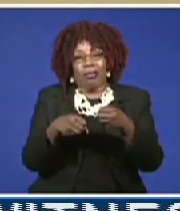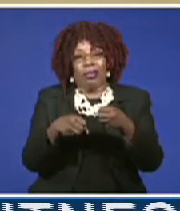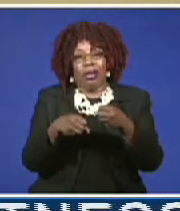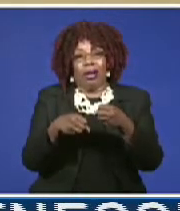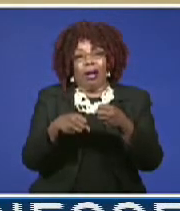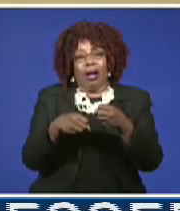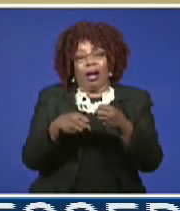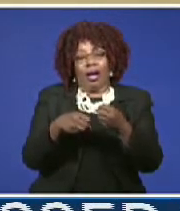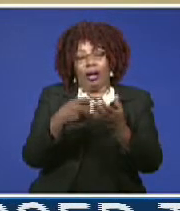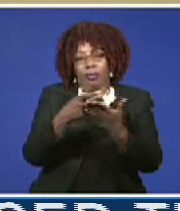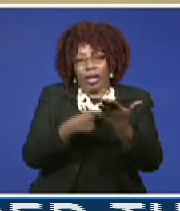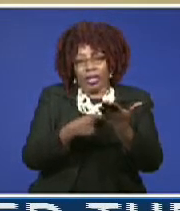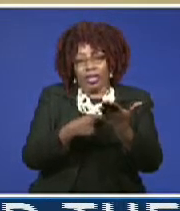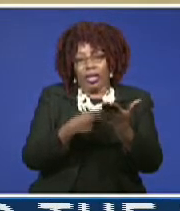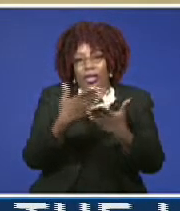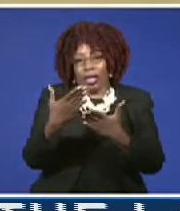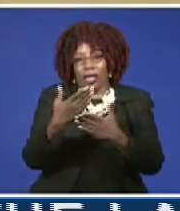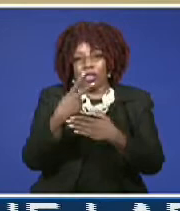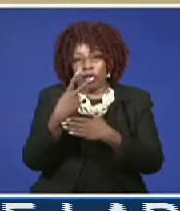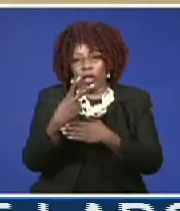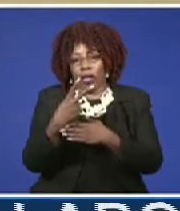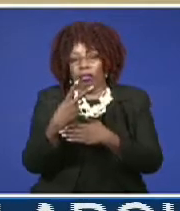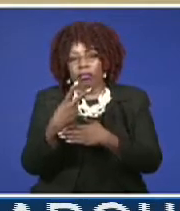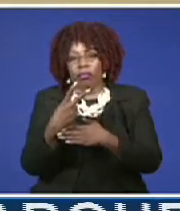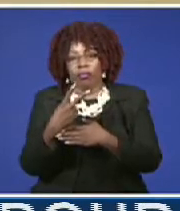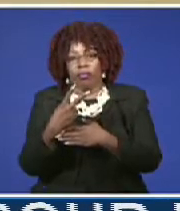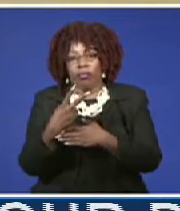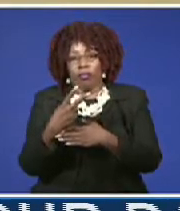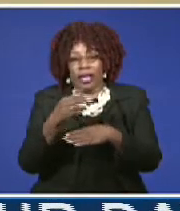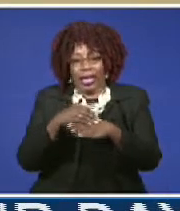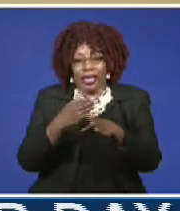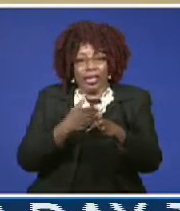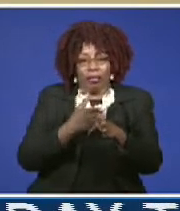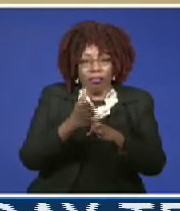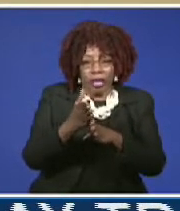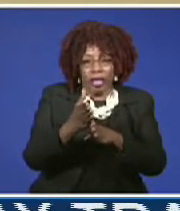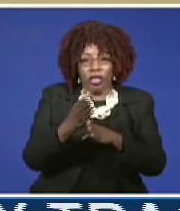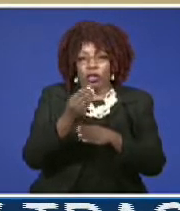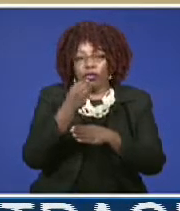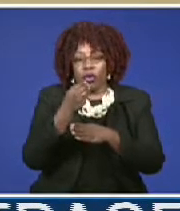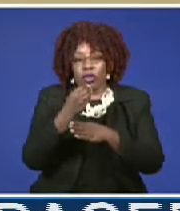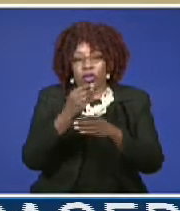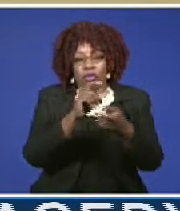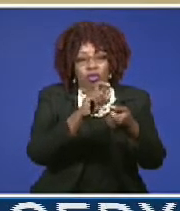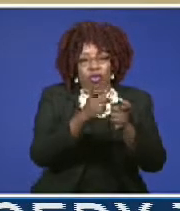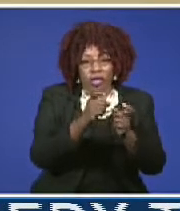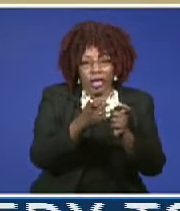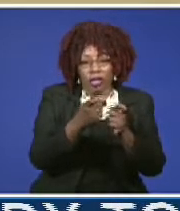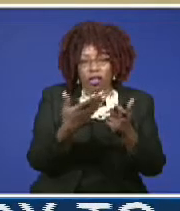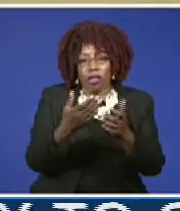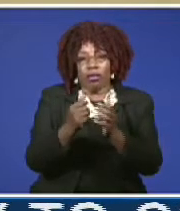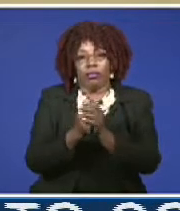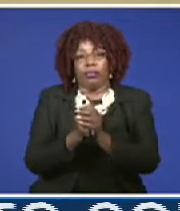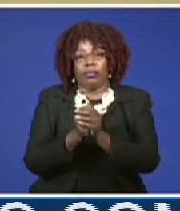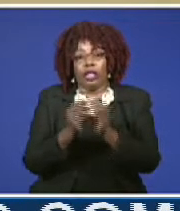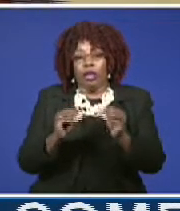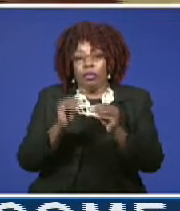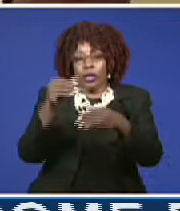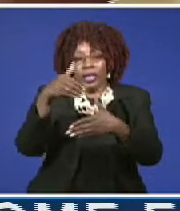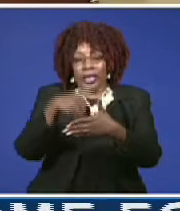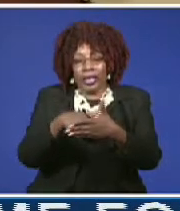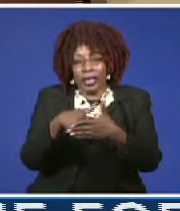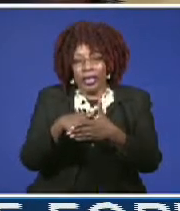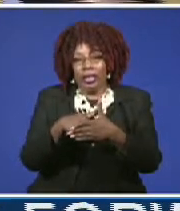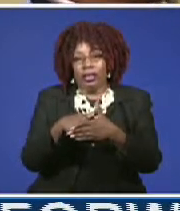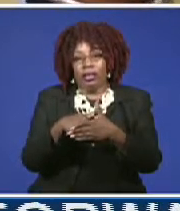in their stores, looking at all the SKUs, particularly in the major food stores, to have to go and readjust themselves, putting in and